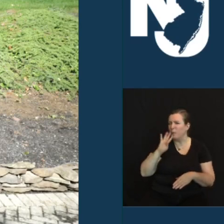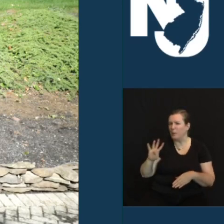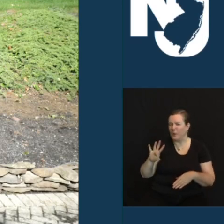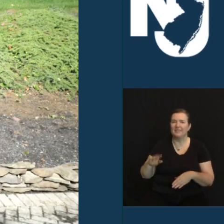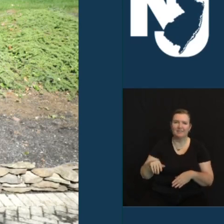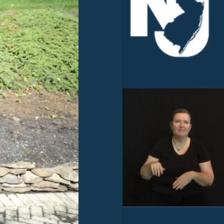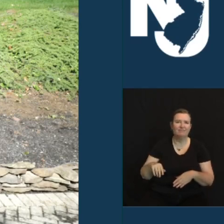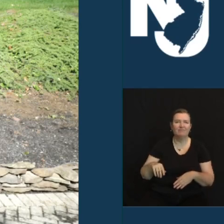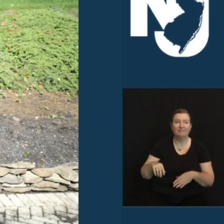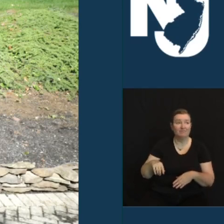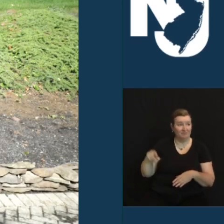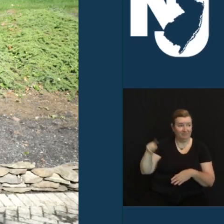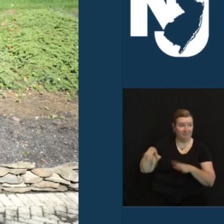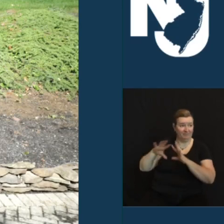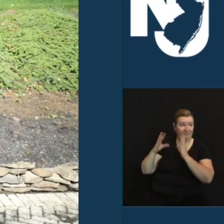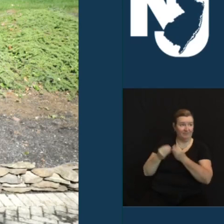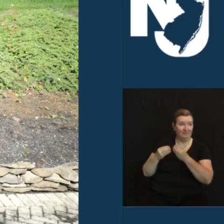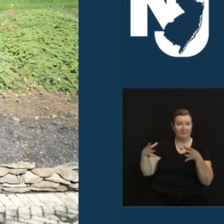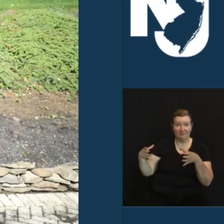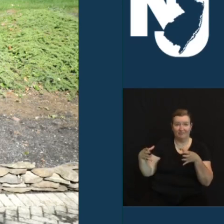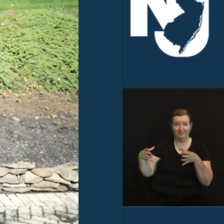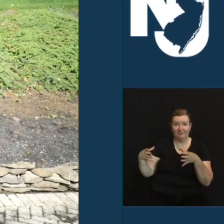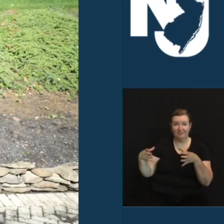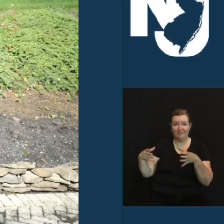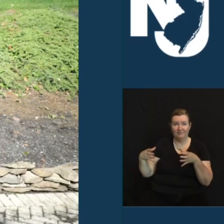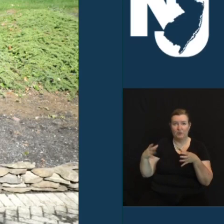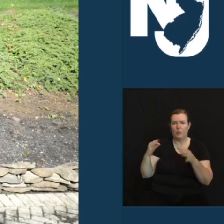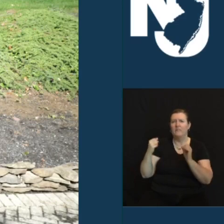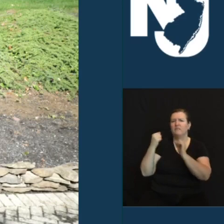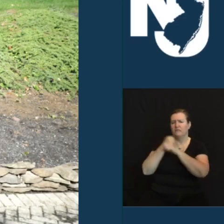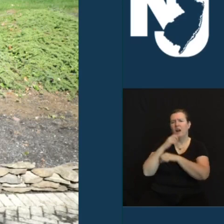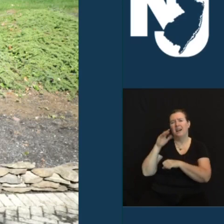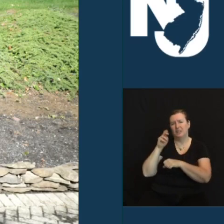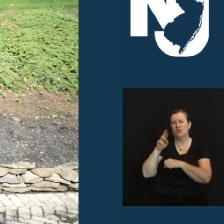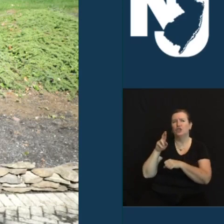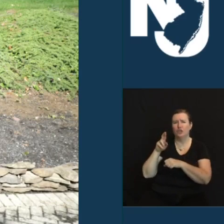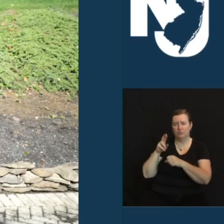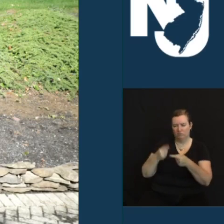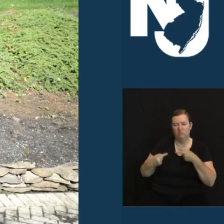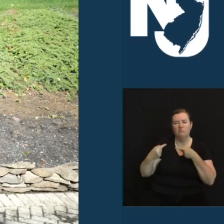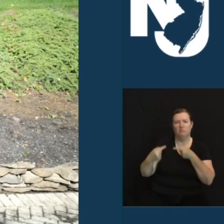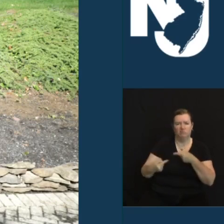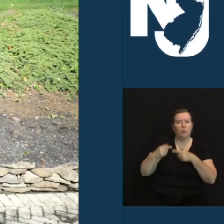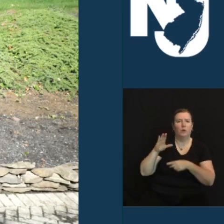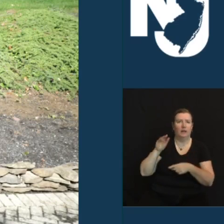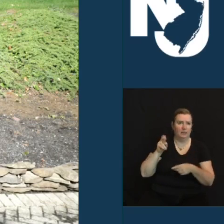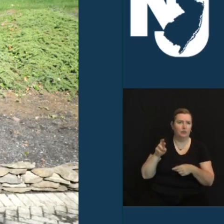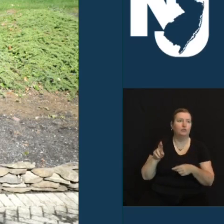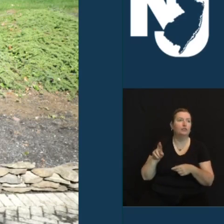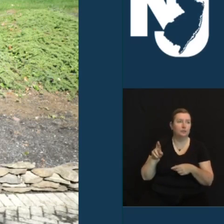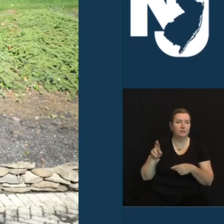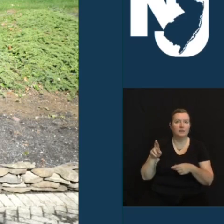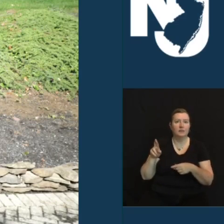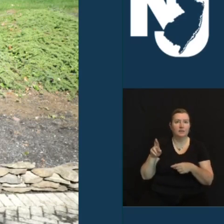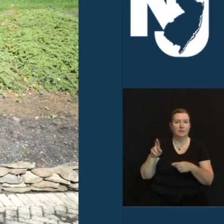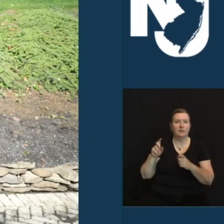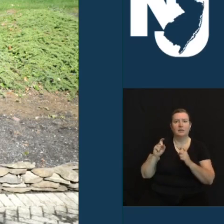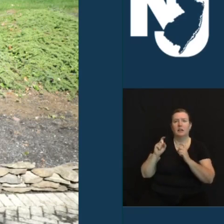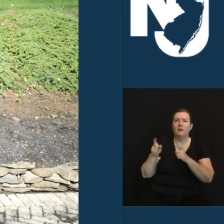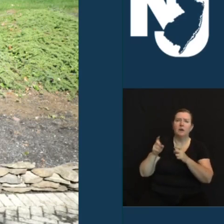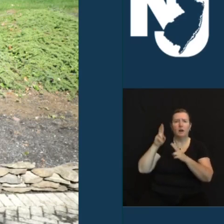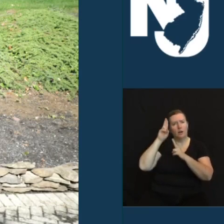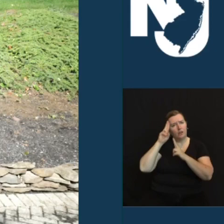fight of her life against cancer. We made her an honorary New Jersey State Trooper this morning, and